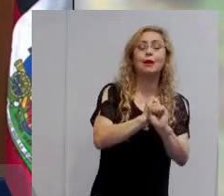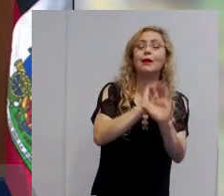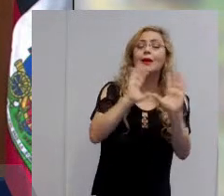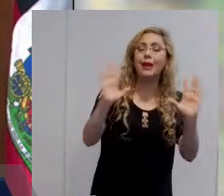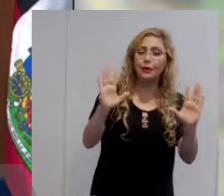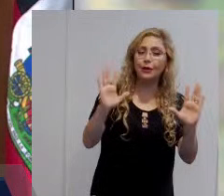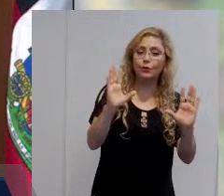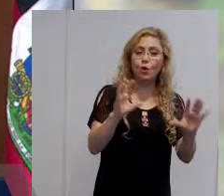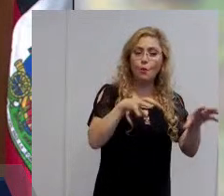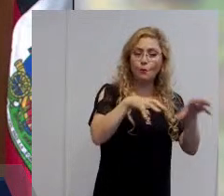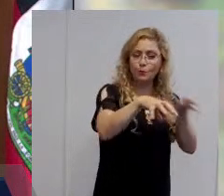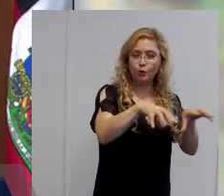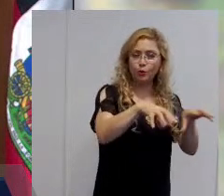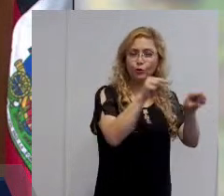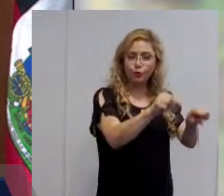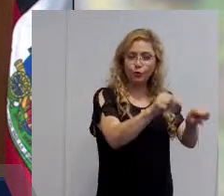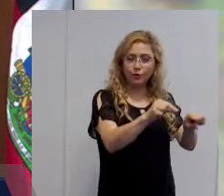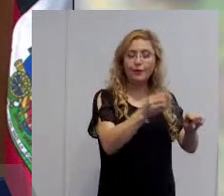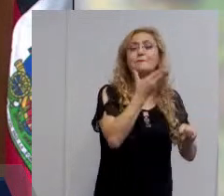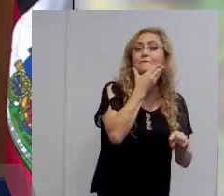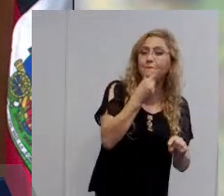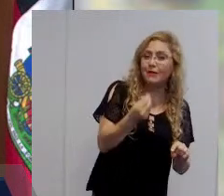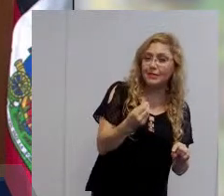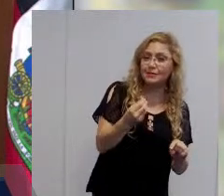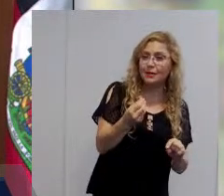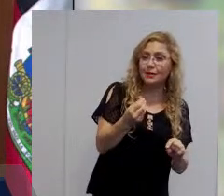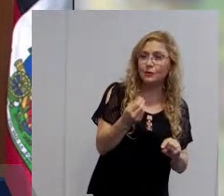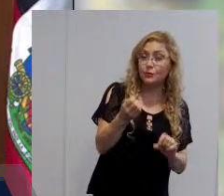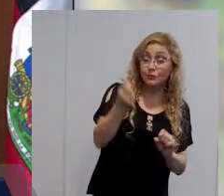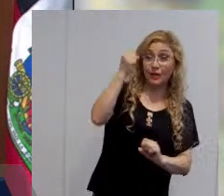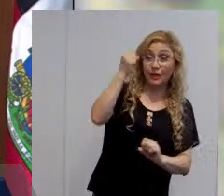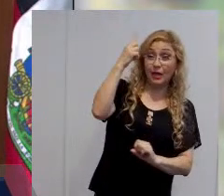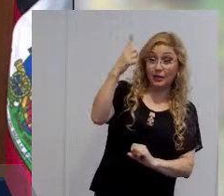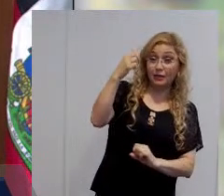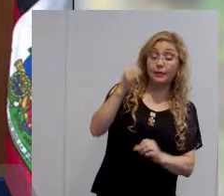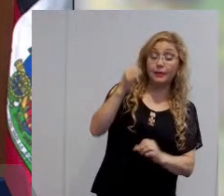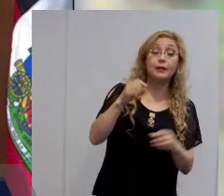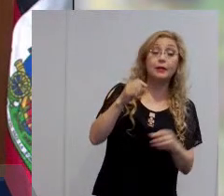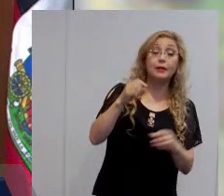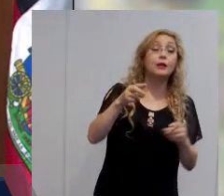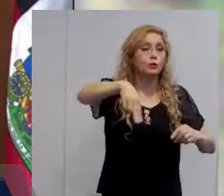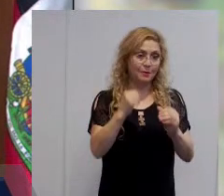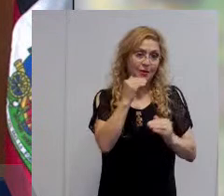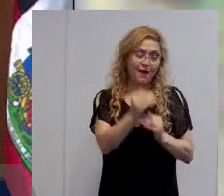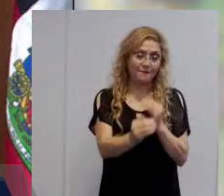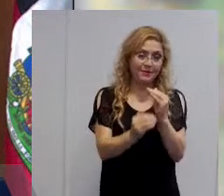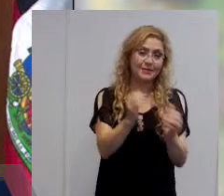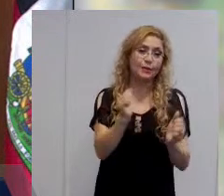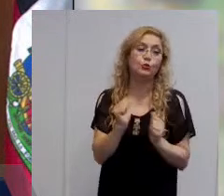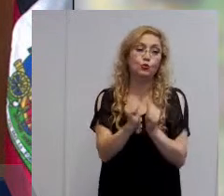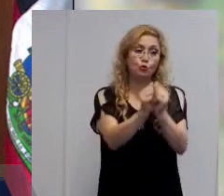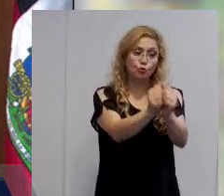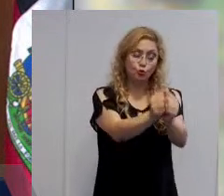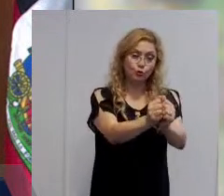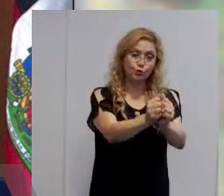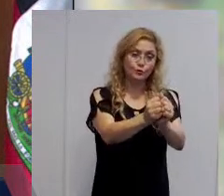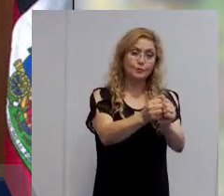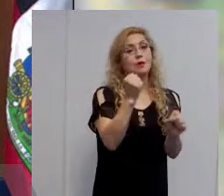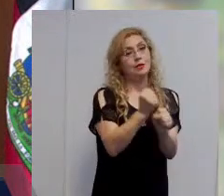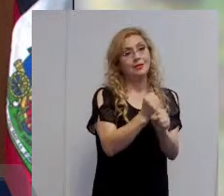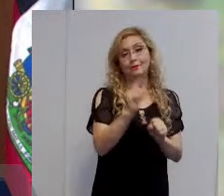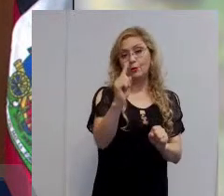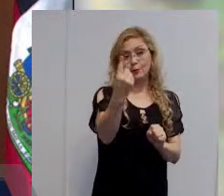can have a clear message and we can easily speak to the producers with a message that's easier to understand. And then we can